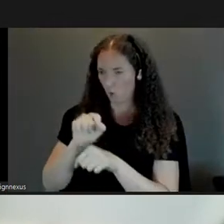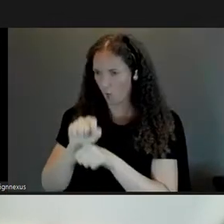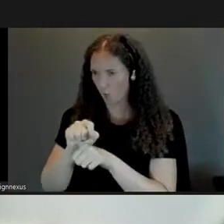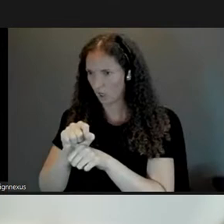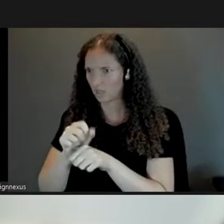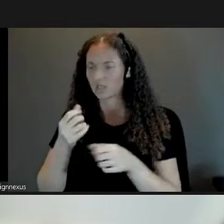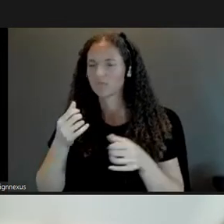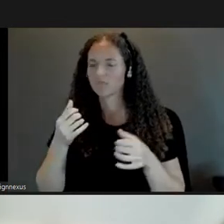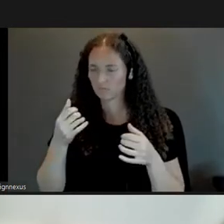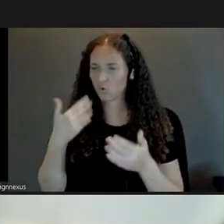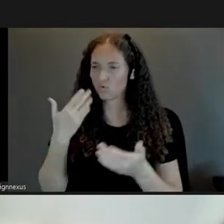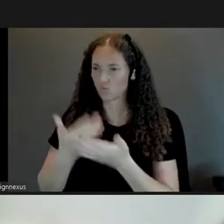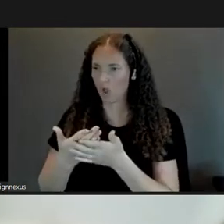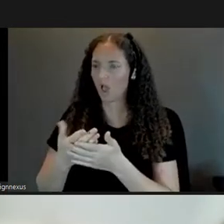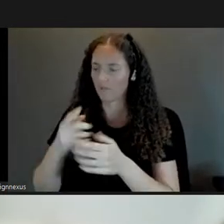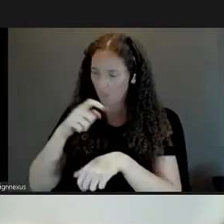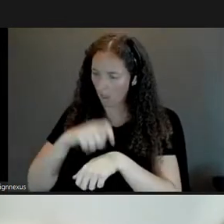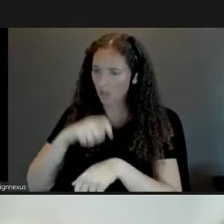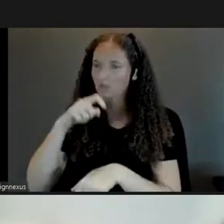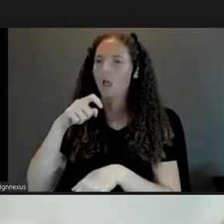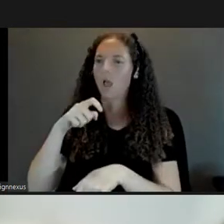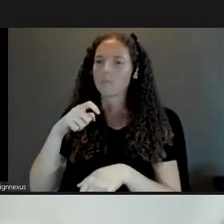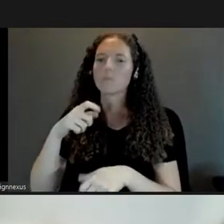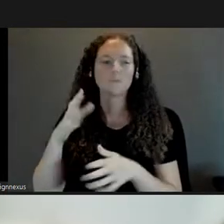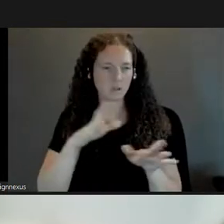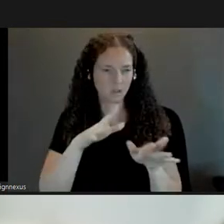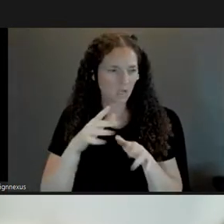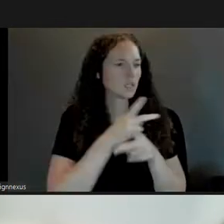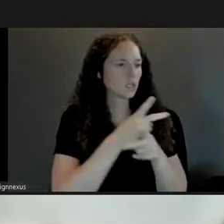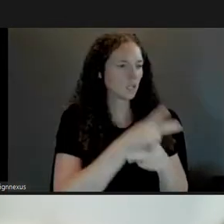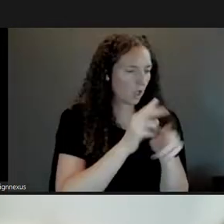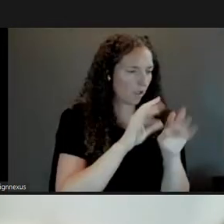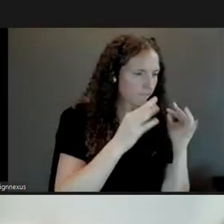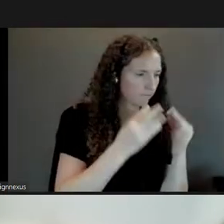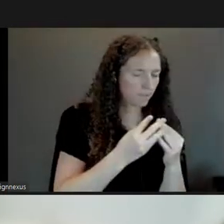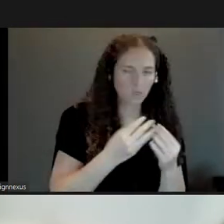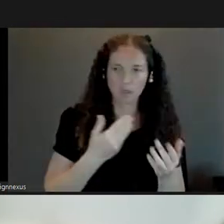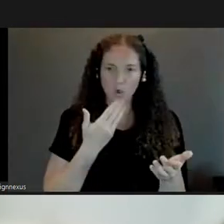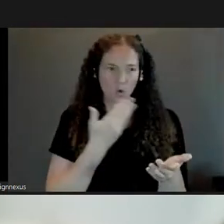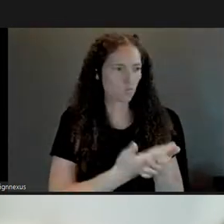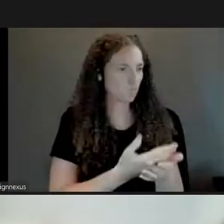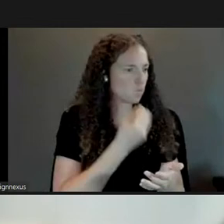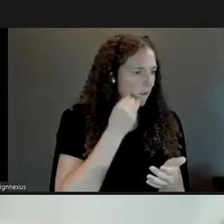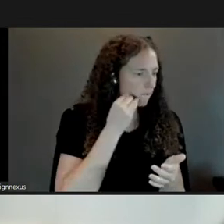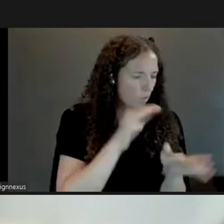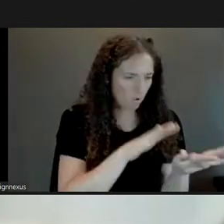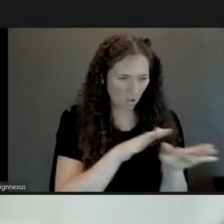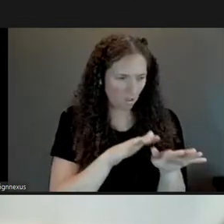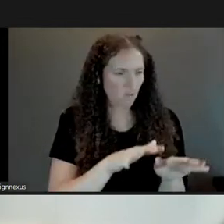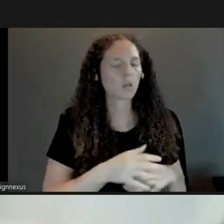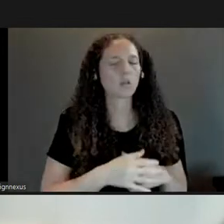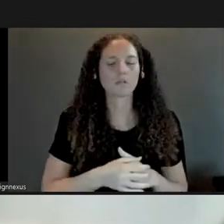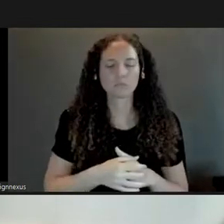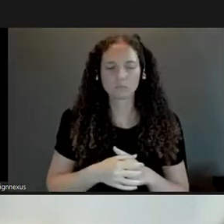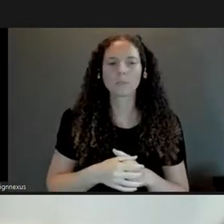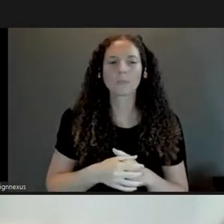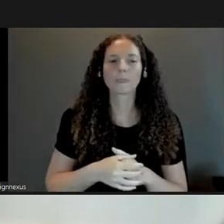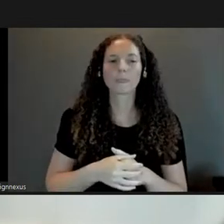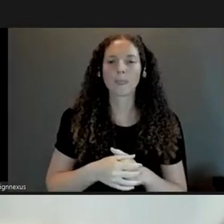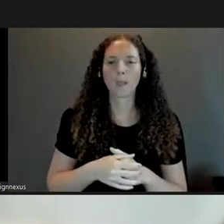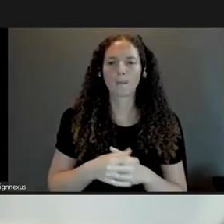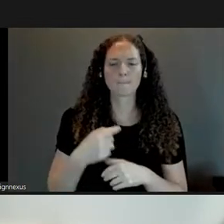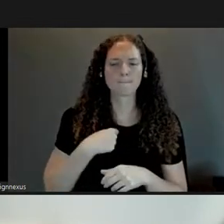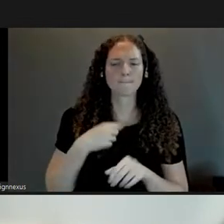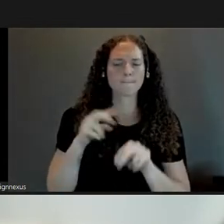to work on time and to get home at a reasonable hour to be there for my children. Now, in looking at the proposed